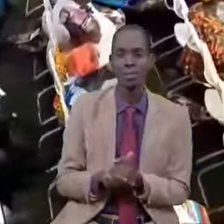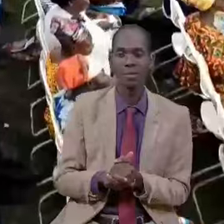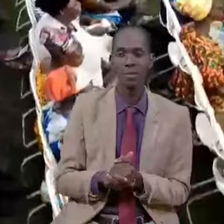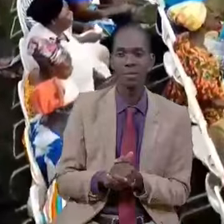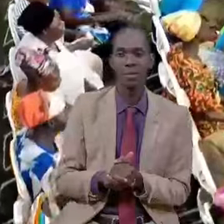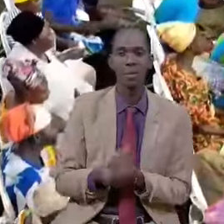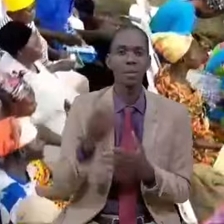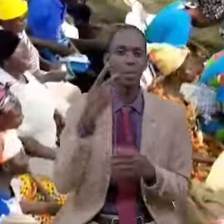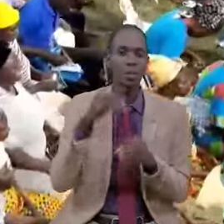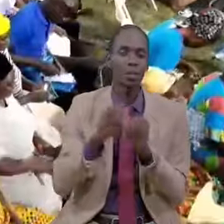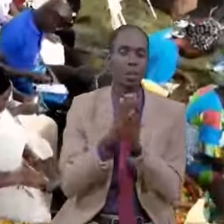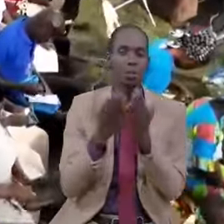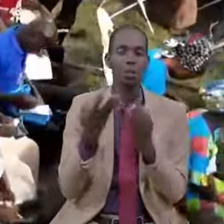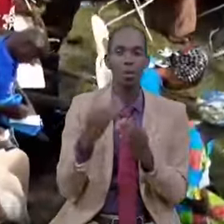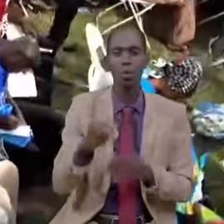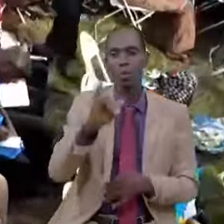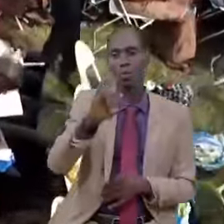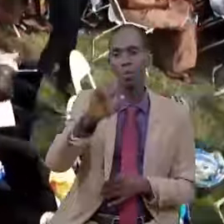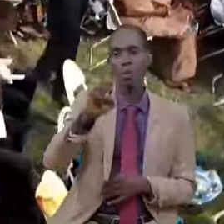look at Isaiah